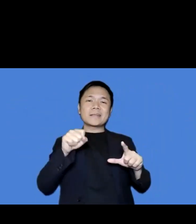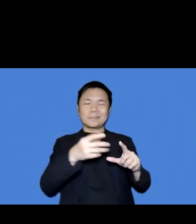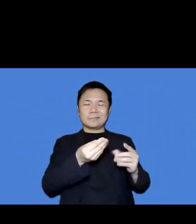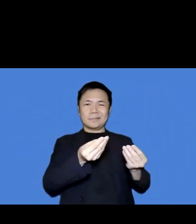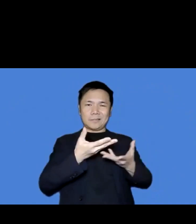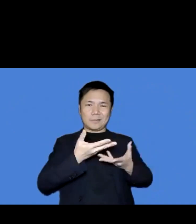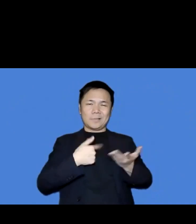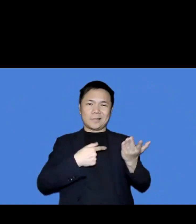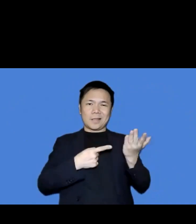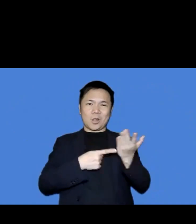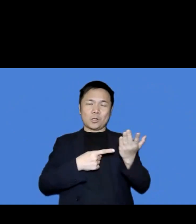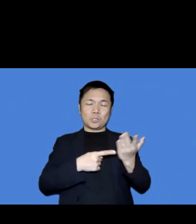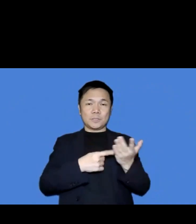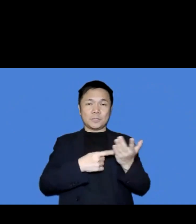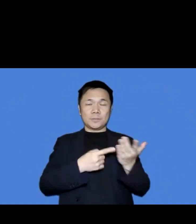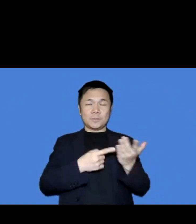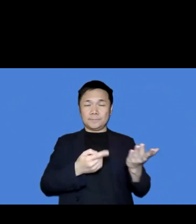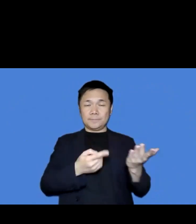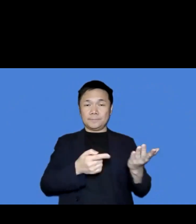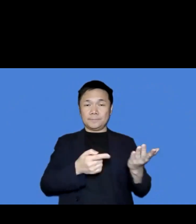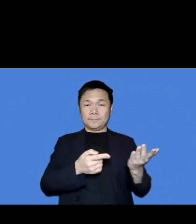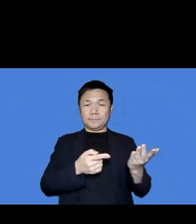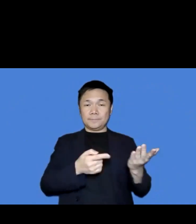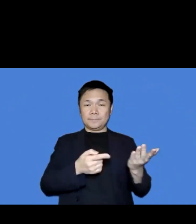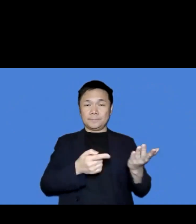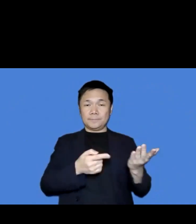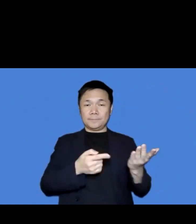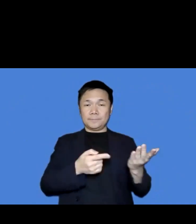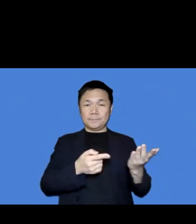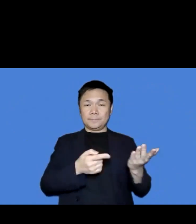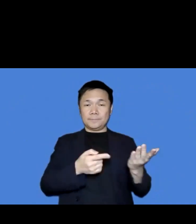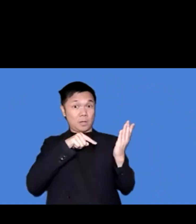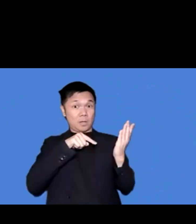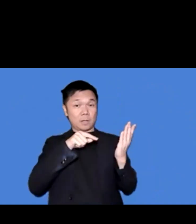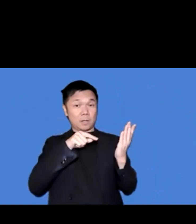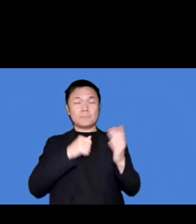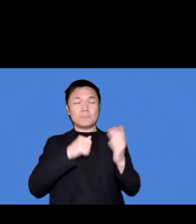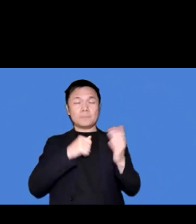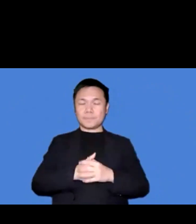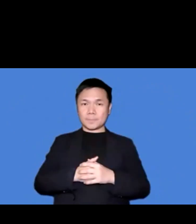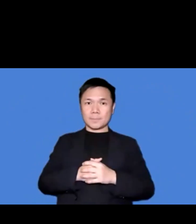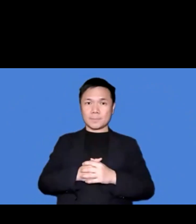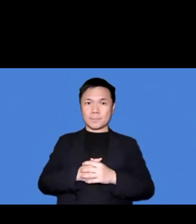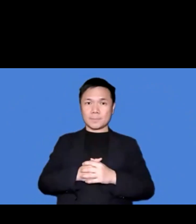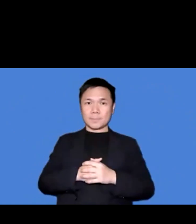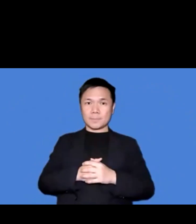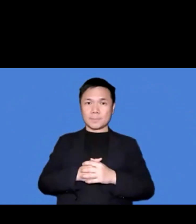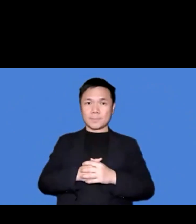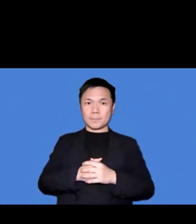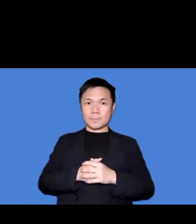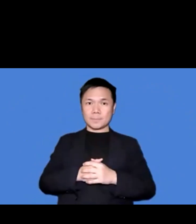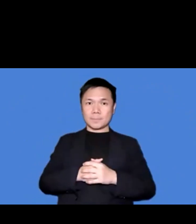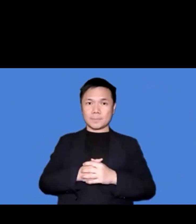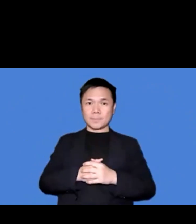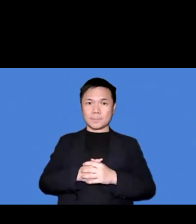the UNCRPD, which under the Article 11, it does mentions the conflict and disasters, but it